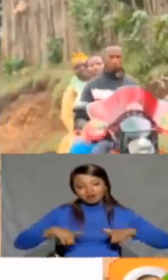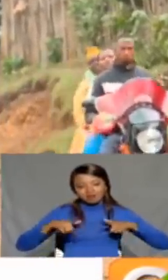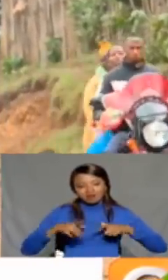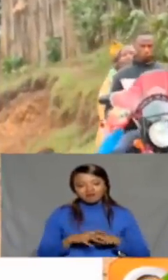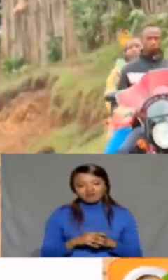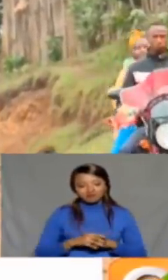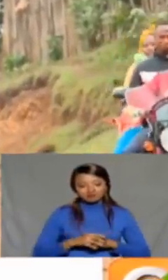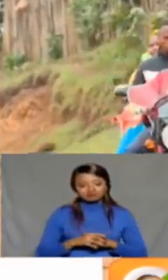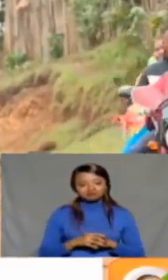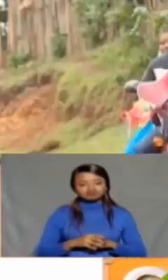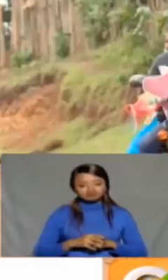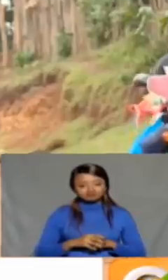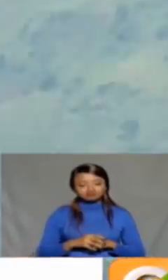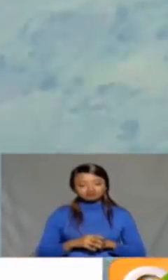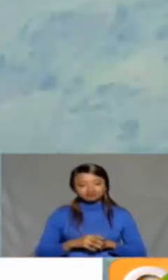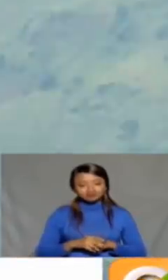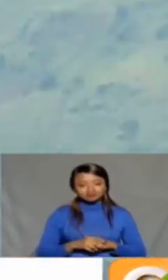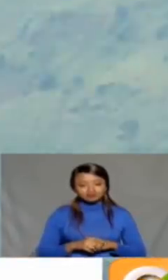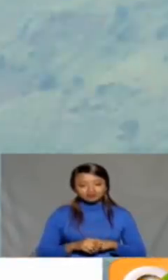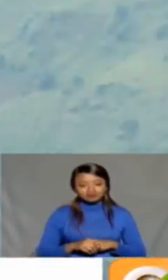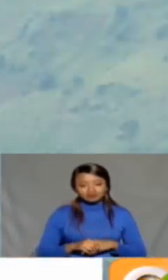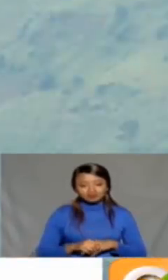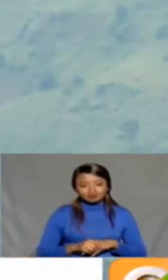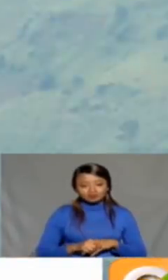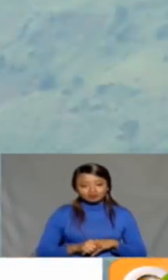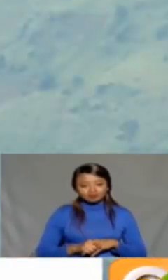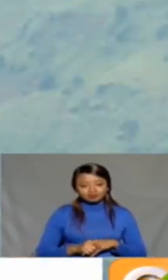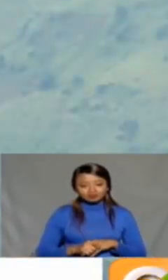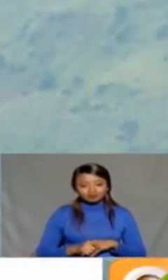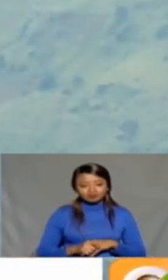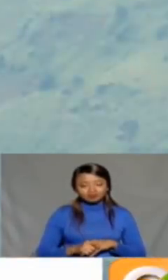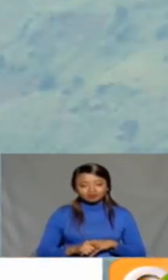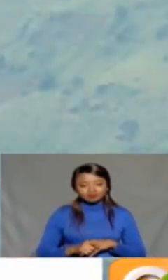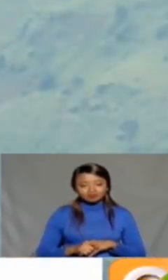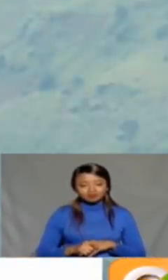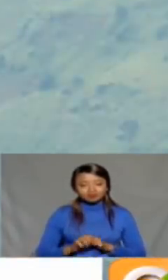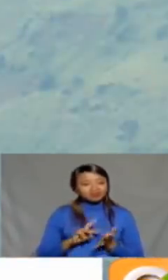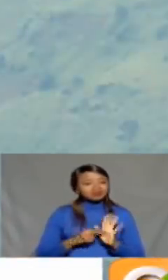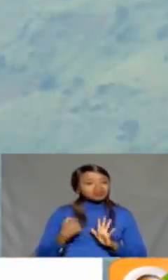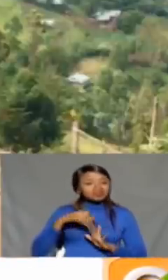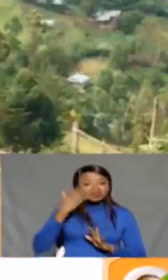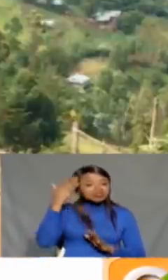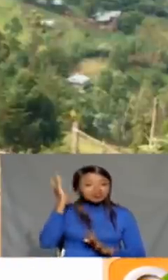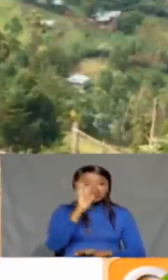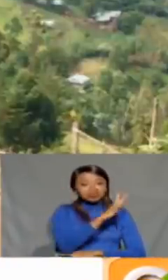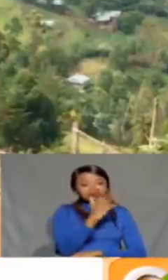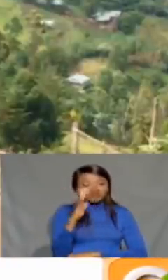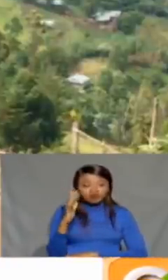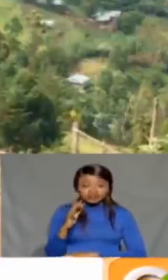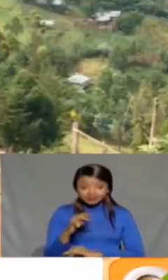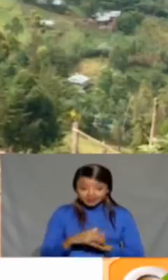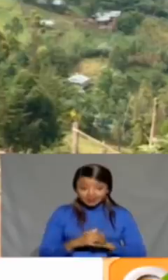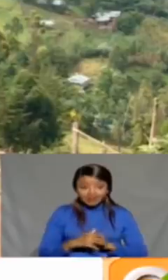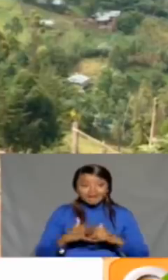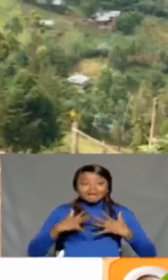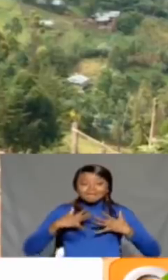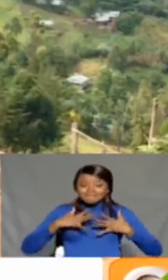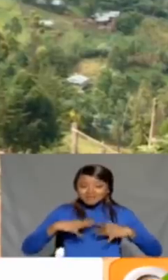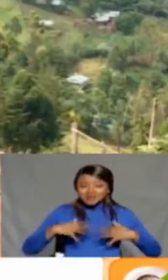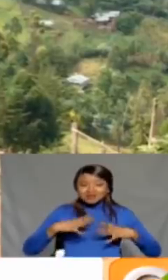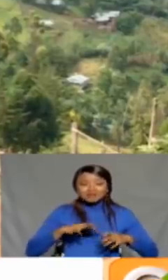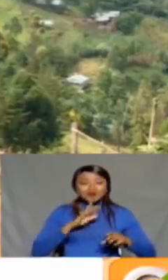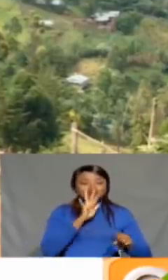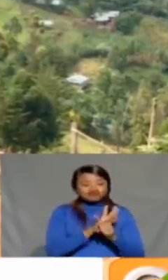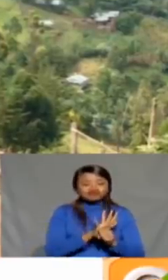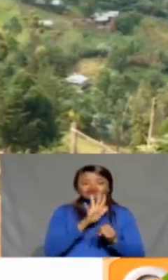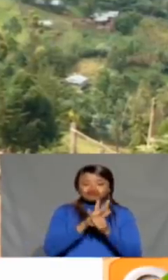Mliambiwa ni mashamba ya watu. Mashamba ya watu kuishi. Haikuwa forest. Now thousands of people live within